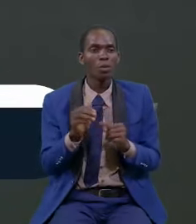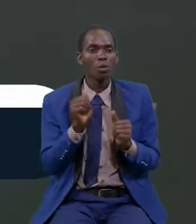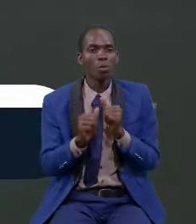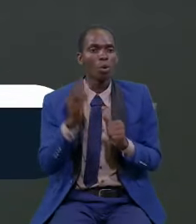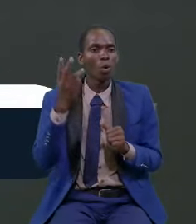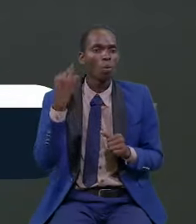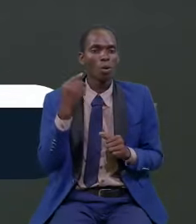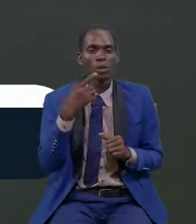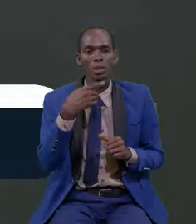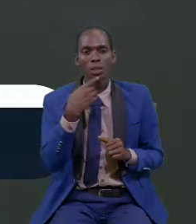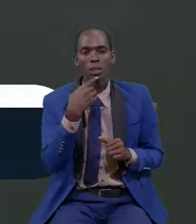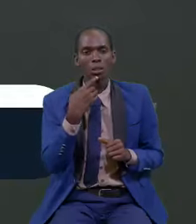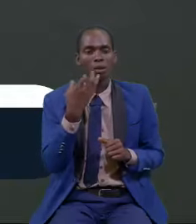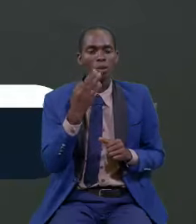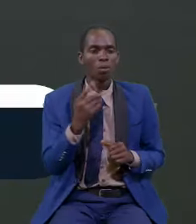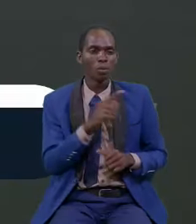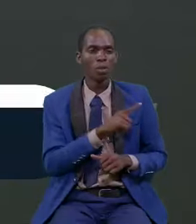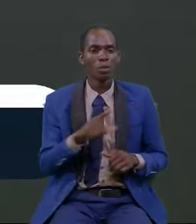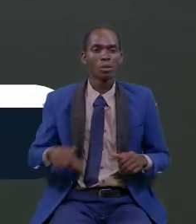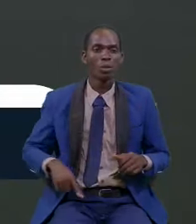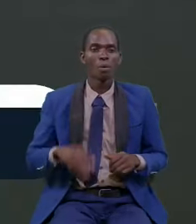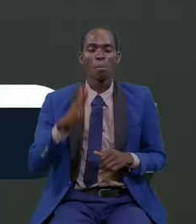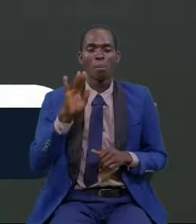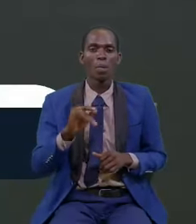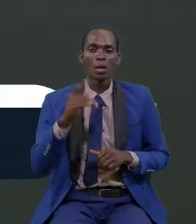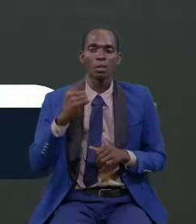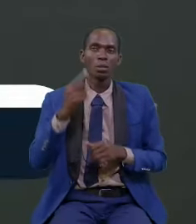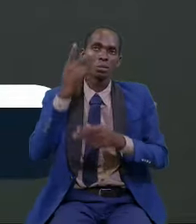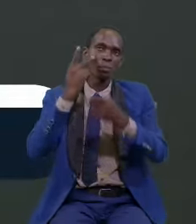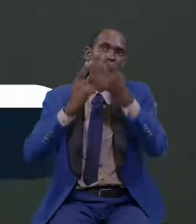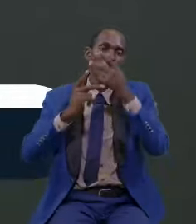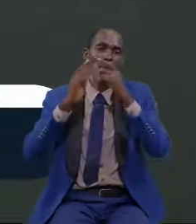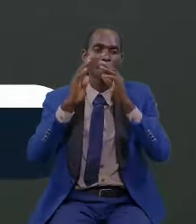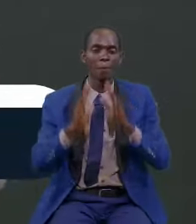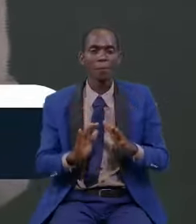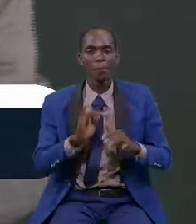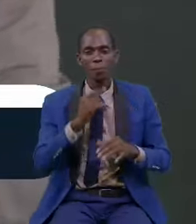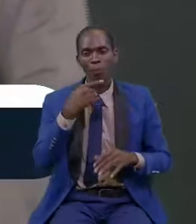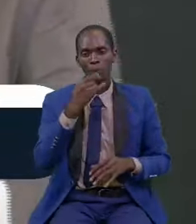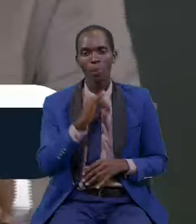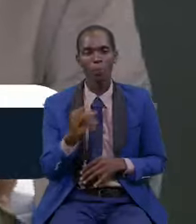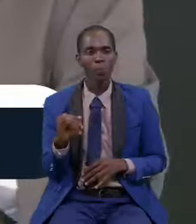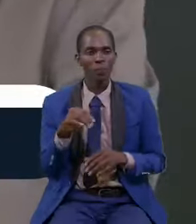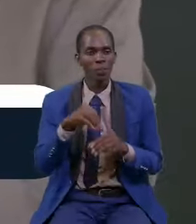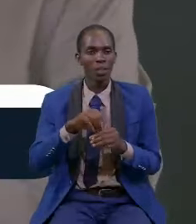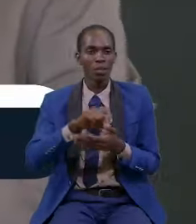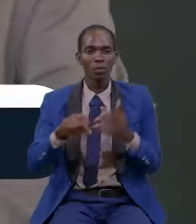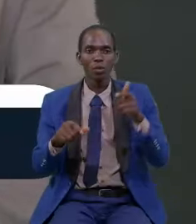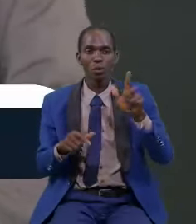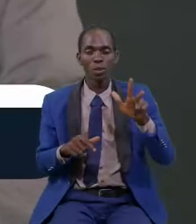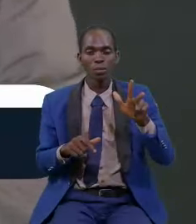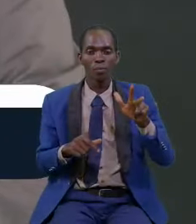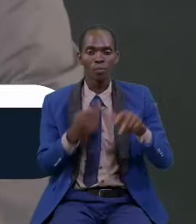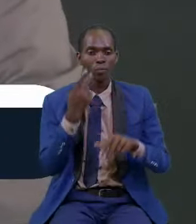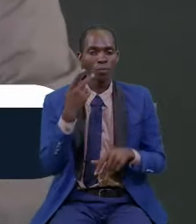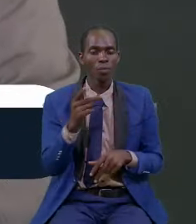which was spoken of the Lord by the prophet, saying, look at verse 23, behold, a virgin,